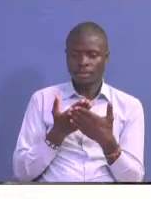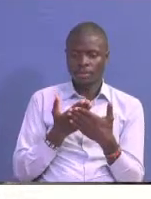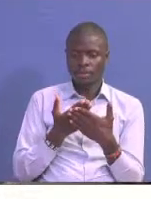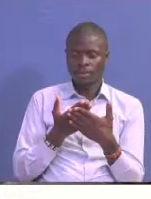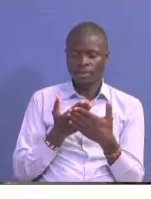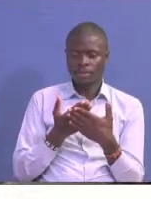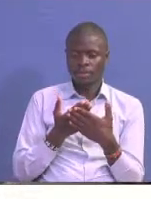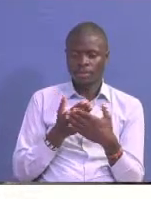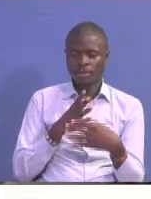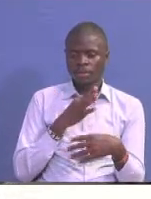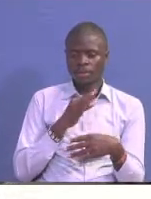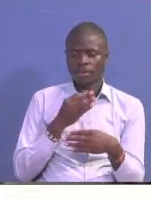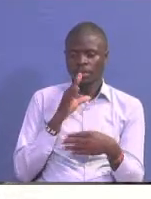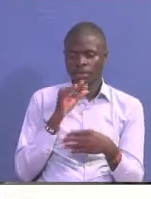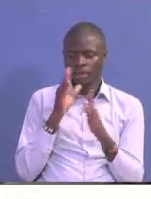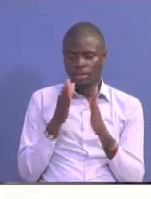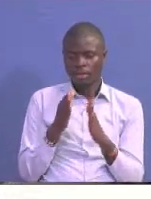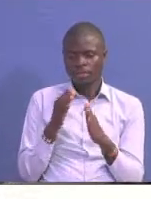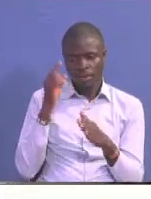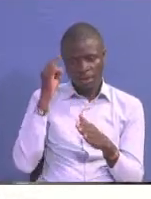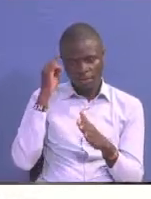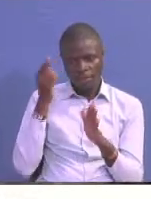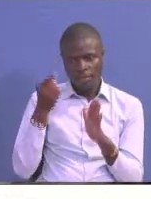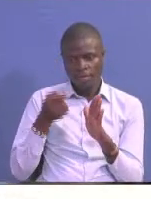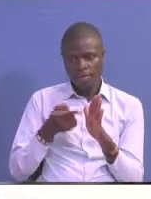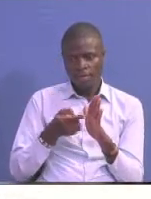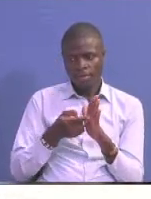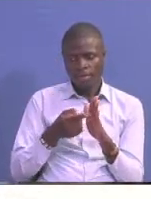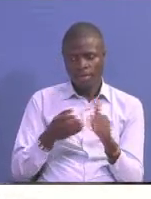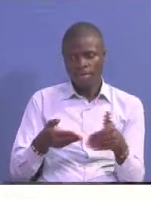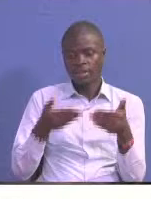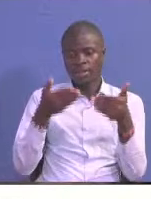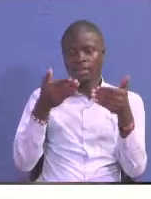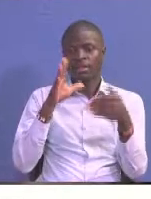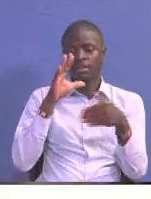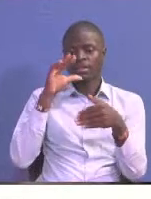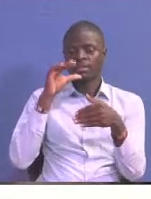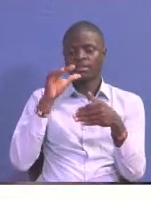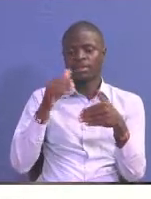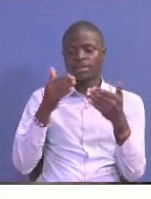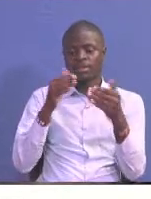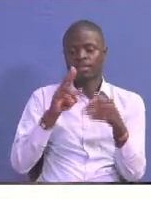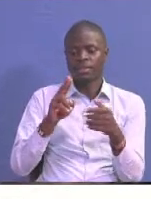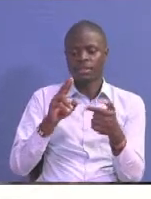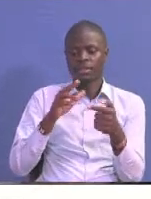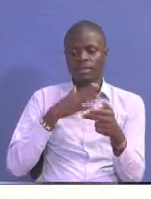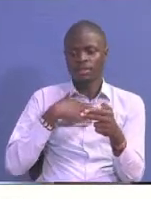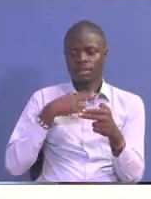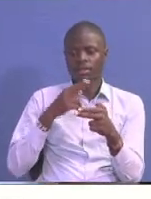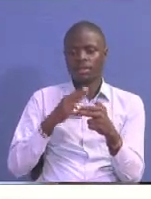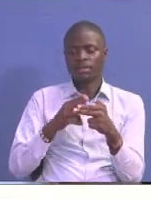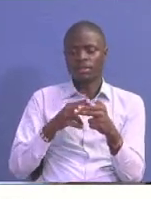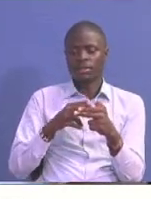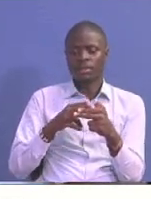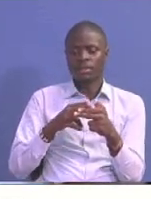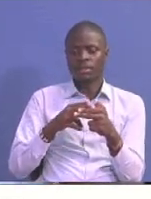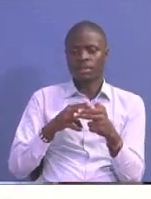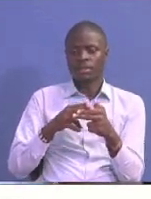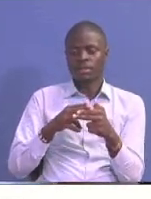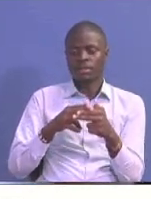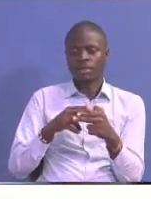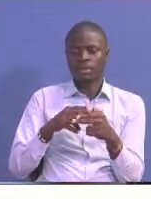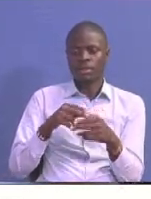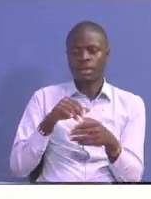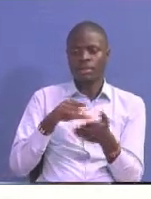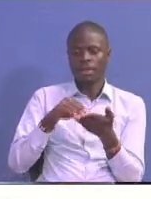guest speaker for the enlightenment that he has given us today. My name is Sunrise. I'm a BIT